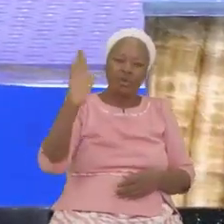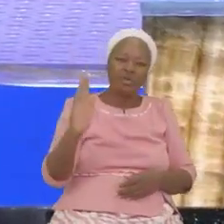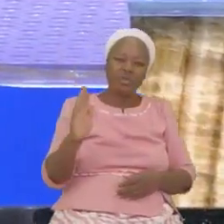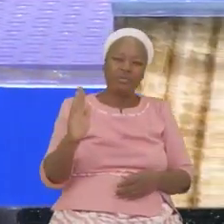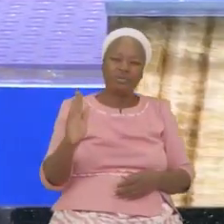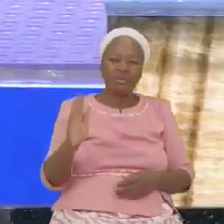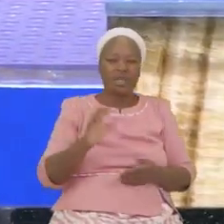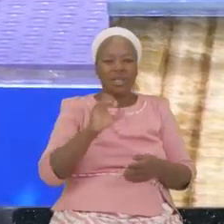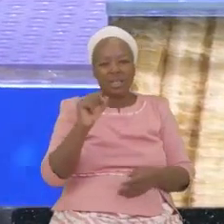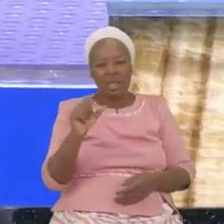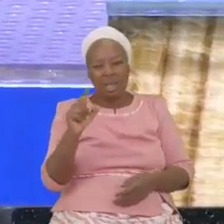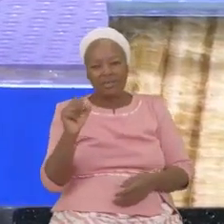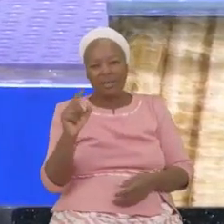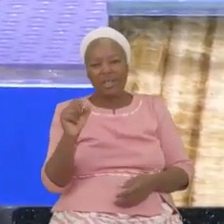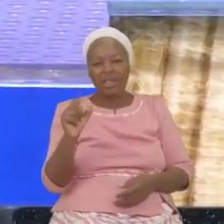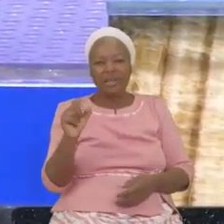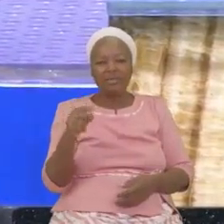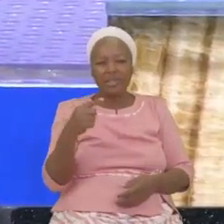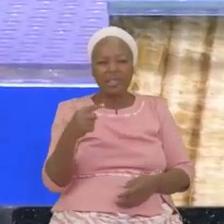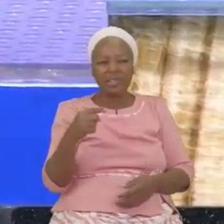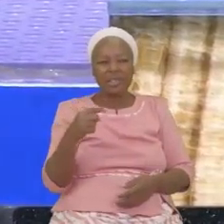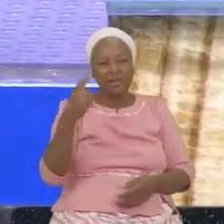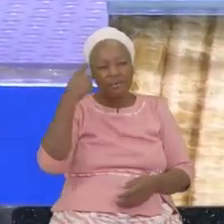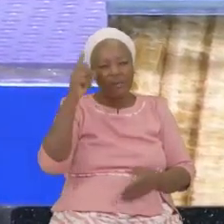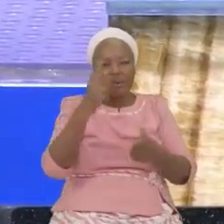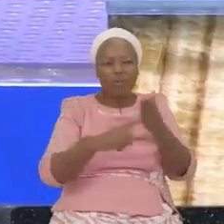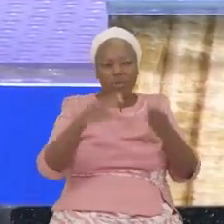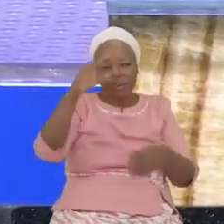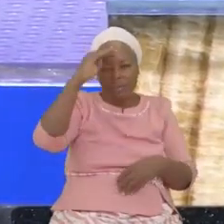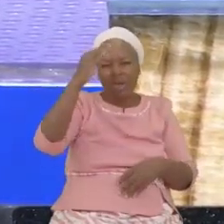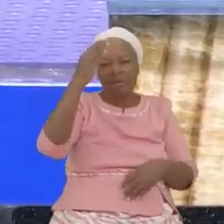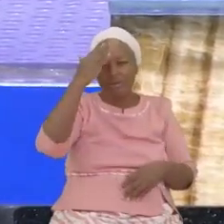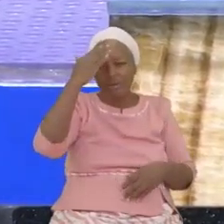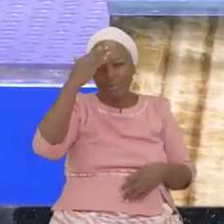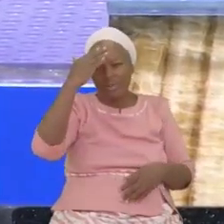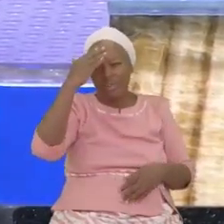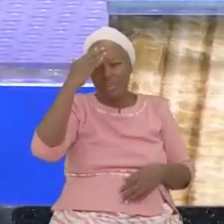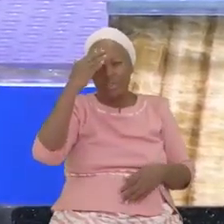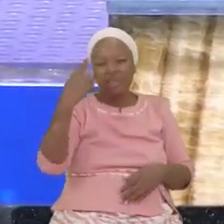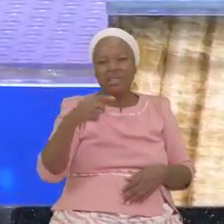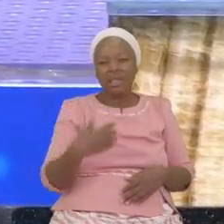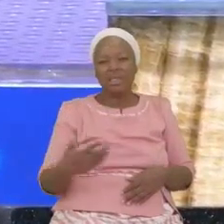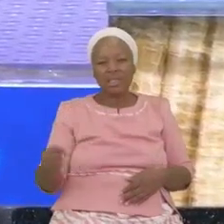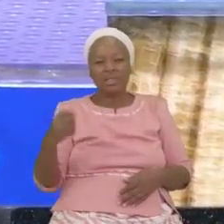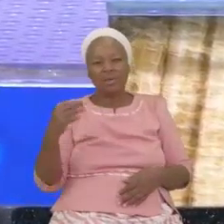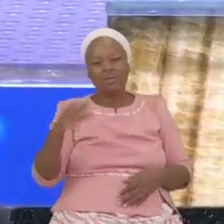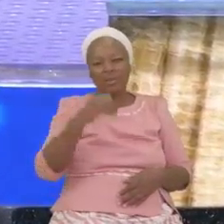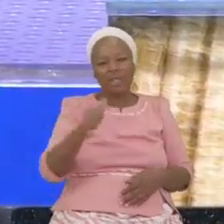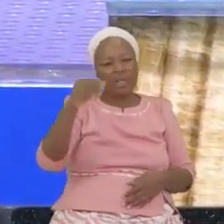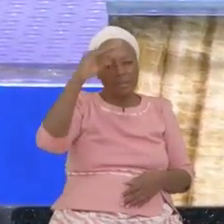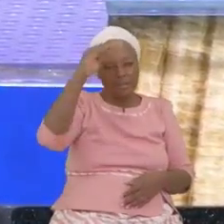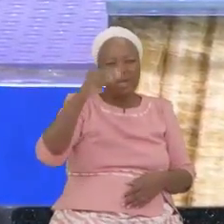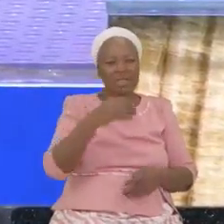God. 11 says, for what man knoweth the things of a